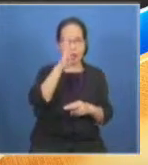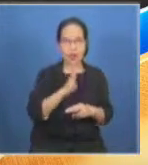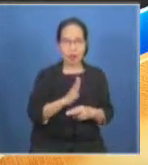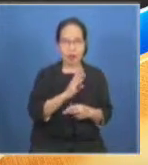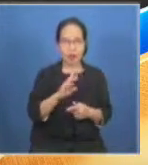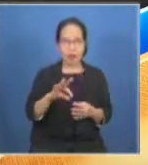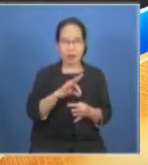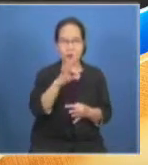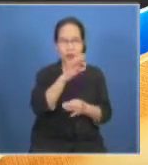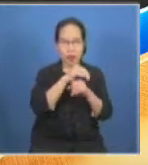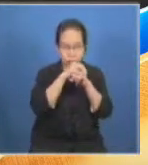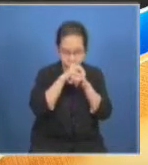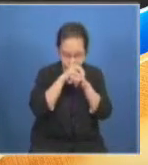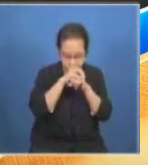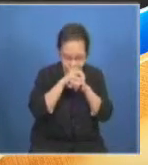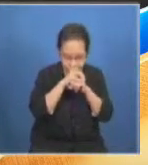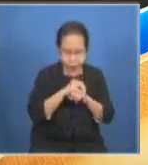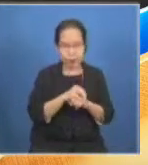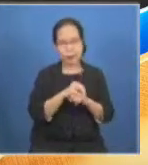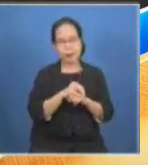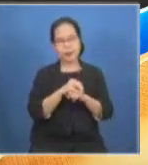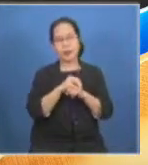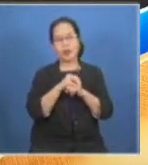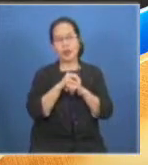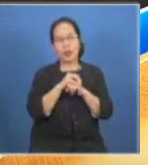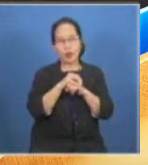spiritual worship.